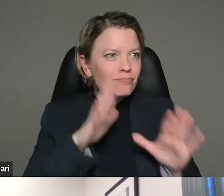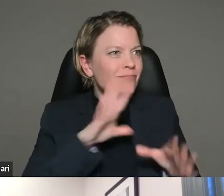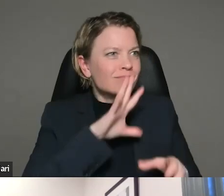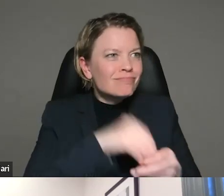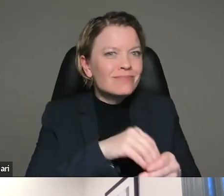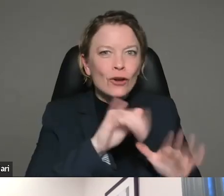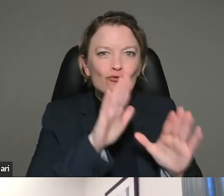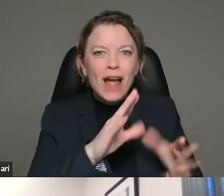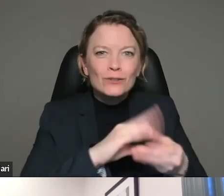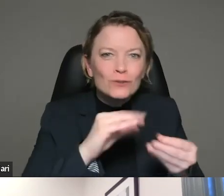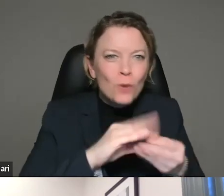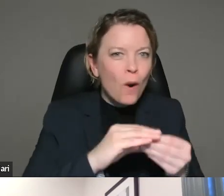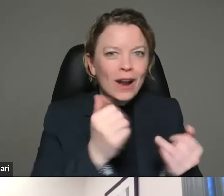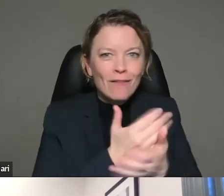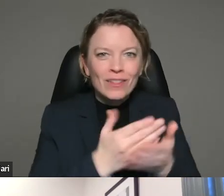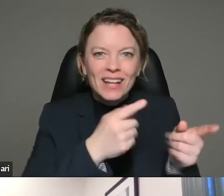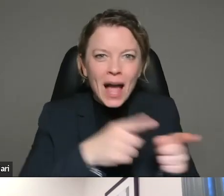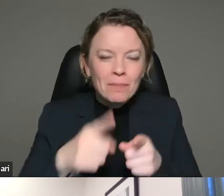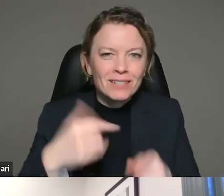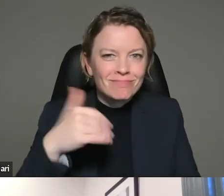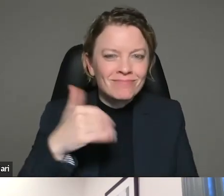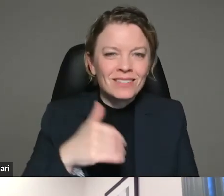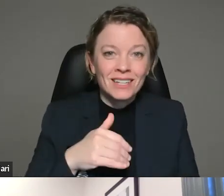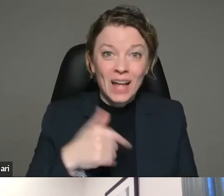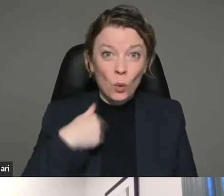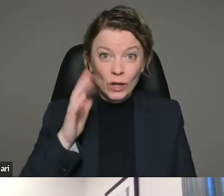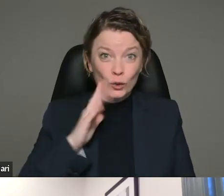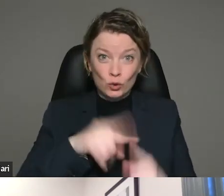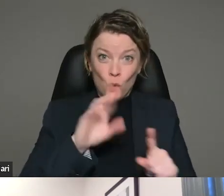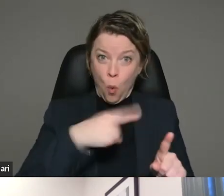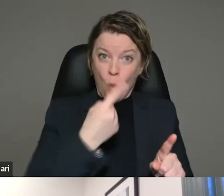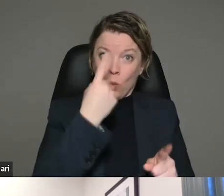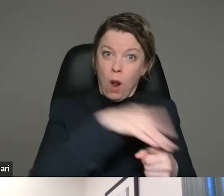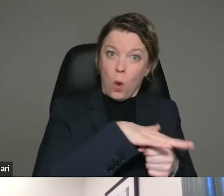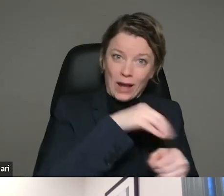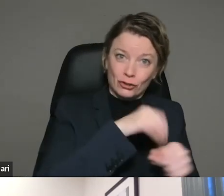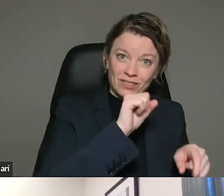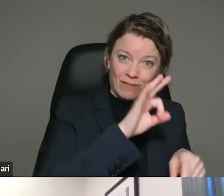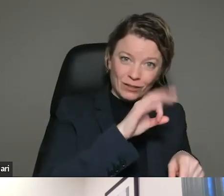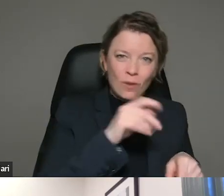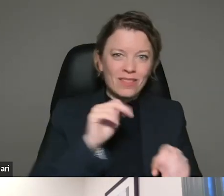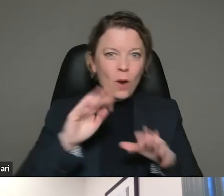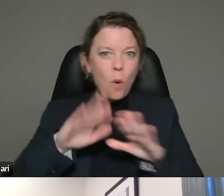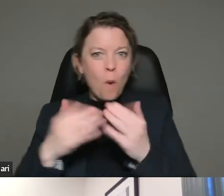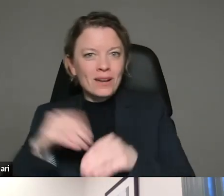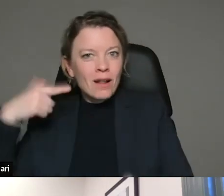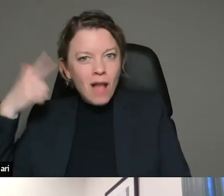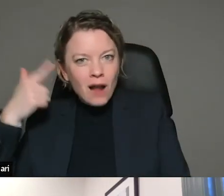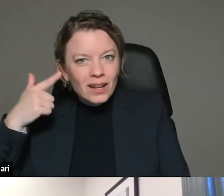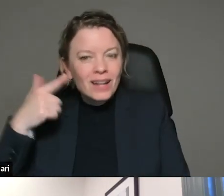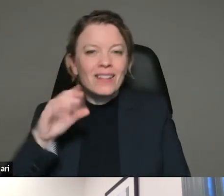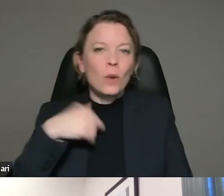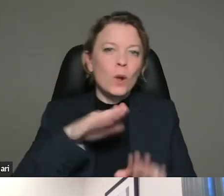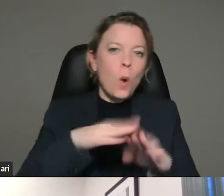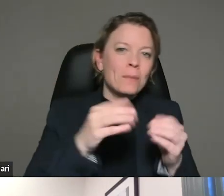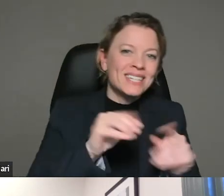you know, everything that was happening. You know, we used to only be in San Francisco, and then we opened a London office, and we opened a Singapore office, and we